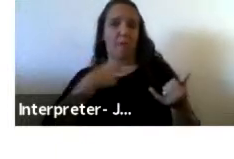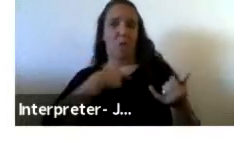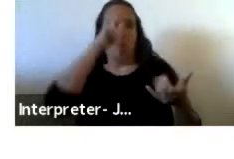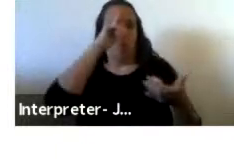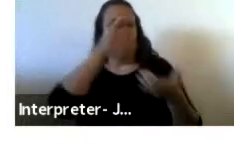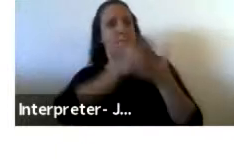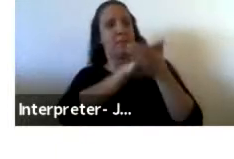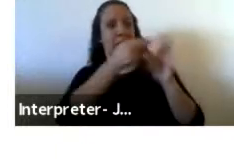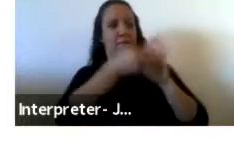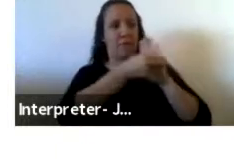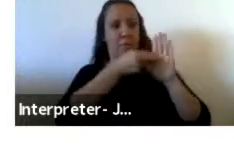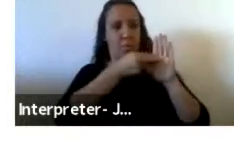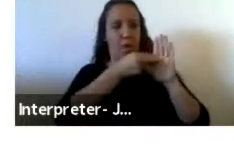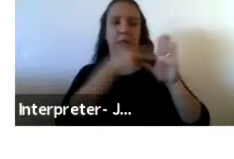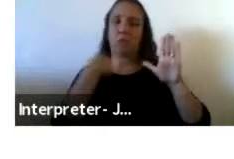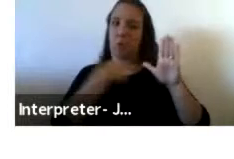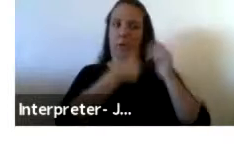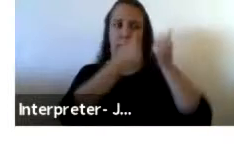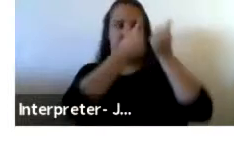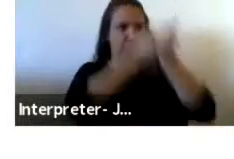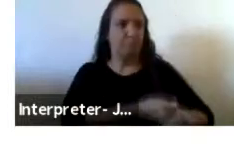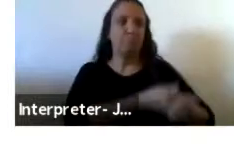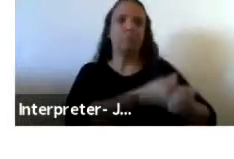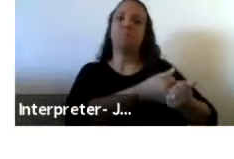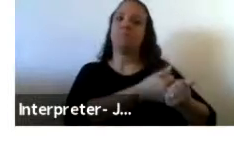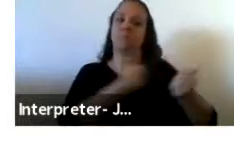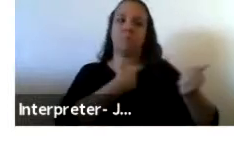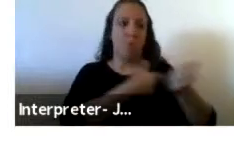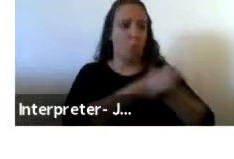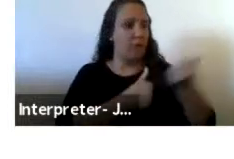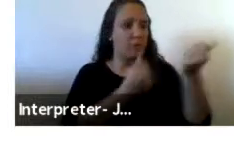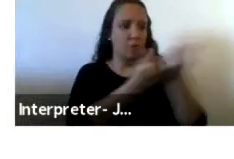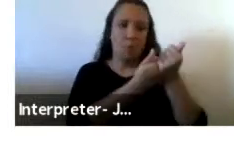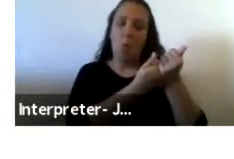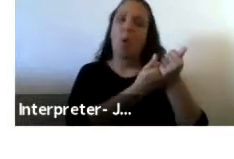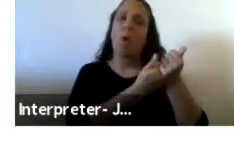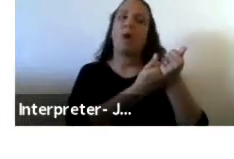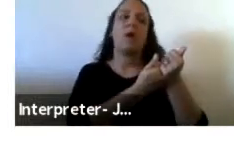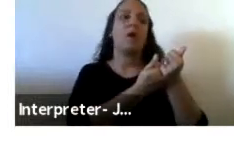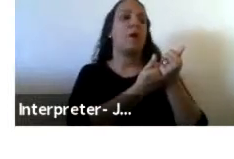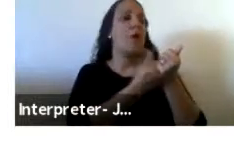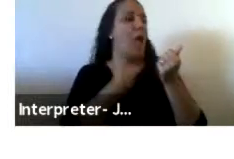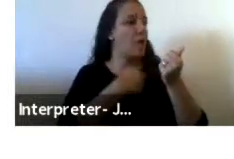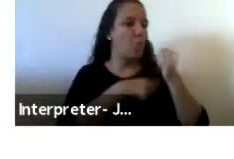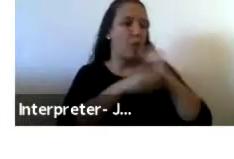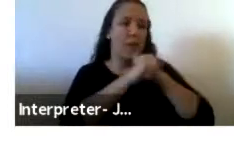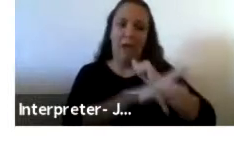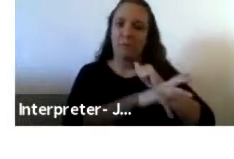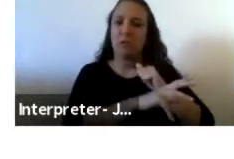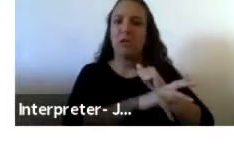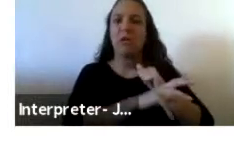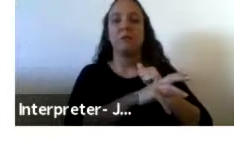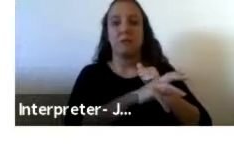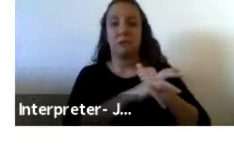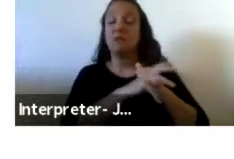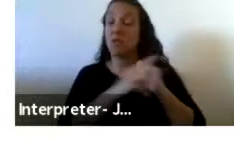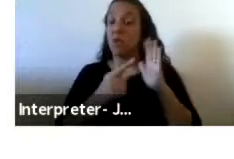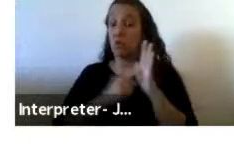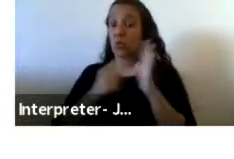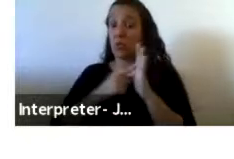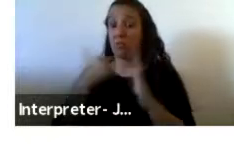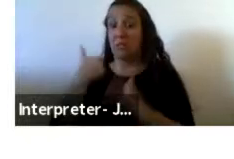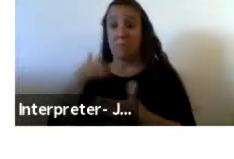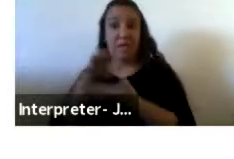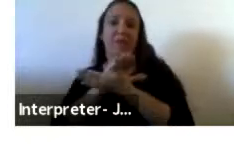of that brand and we become the advocates and the ambassadors for these brands. And sometimes having a nice showroom that you can